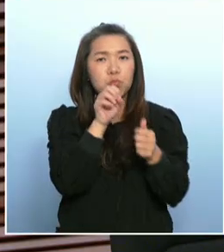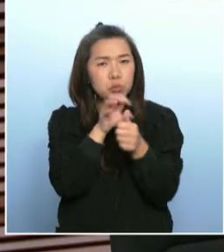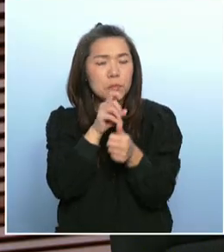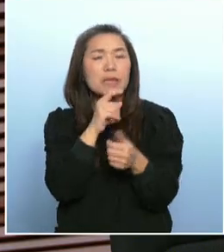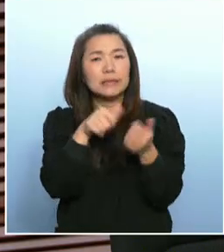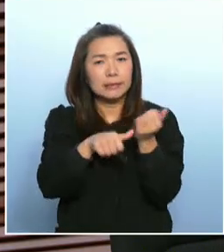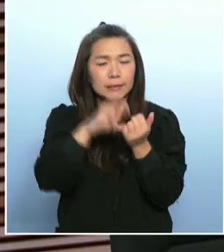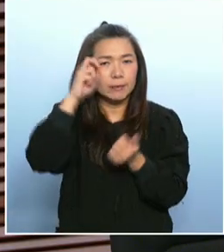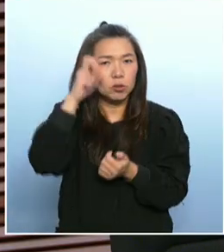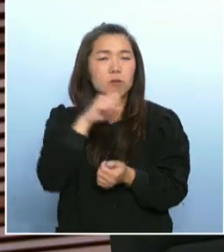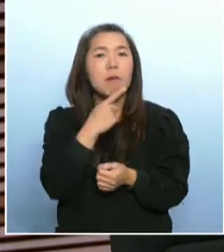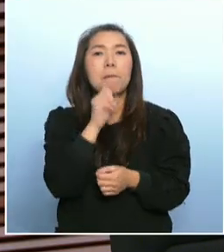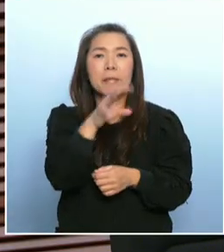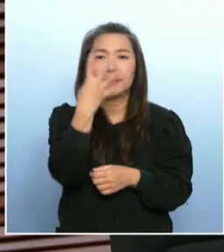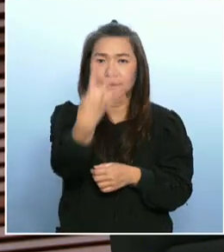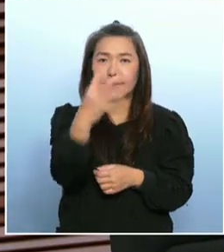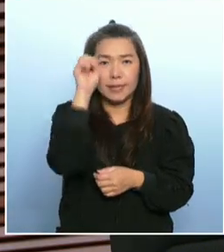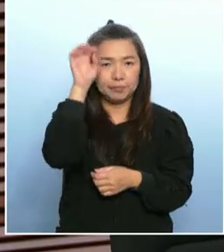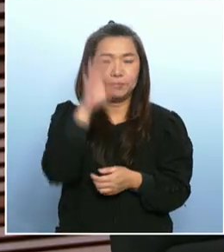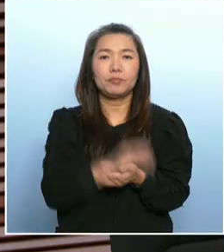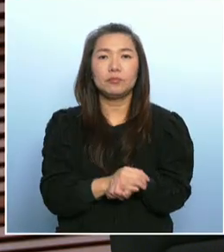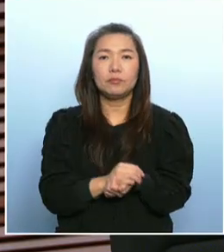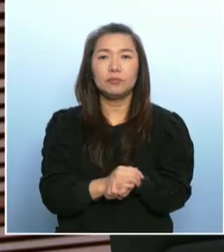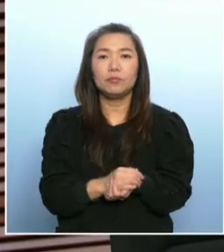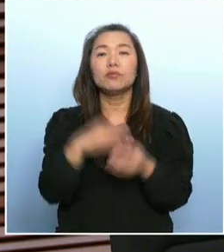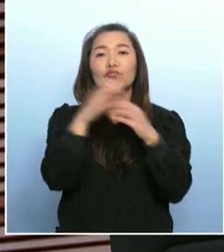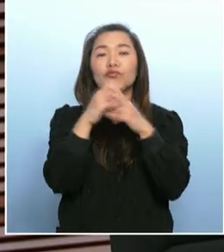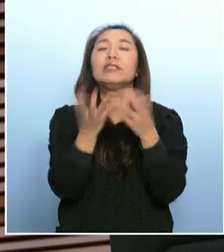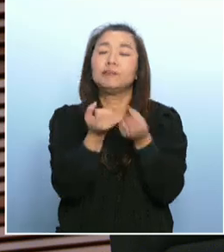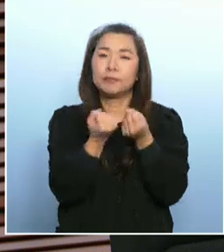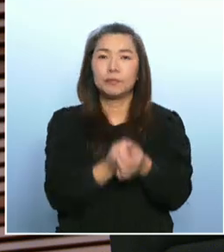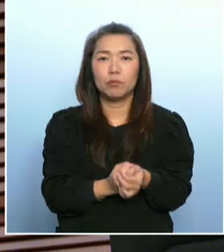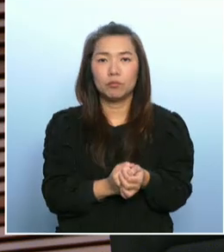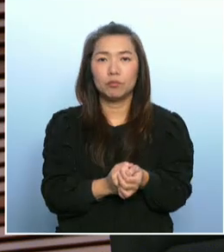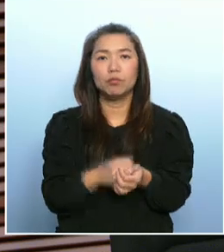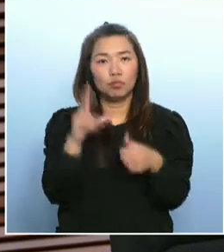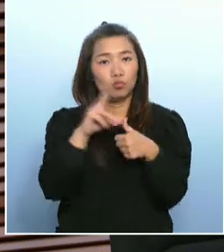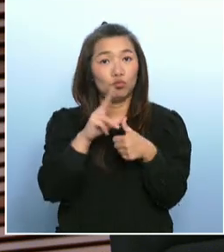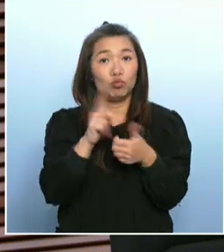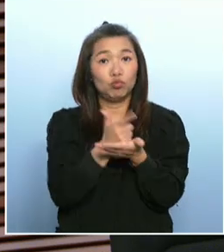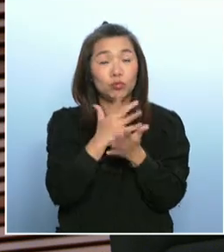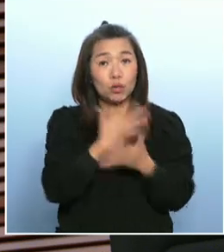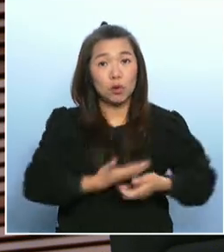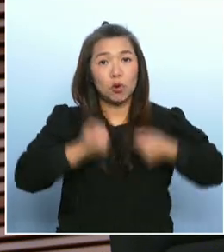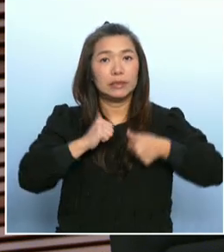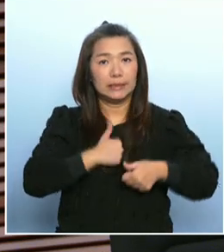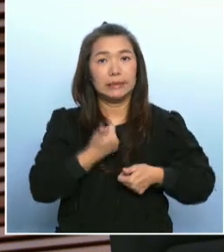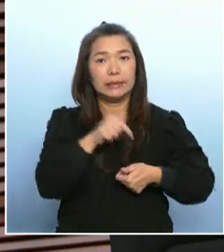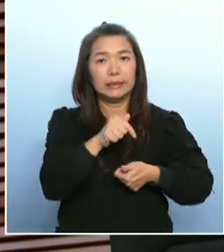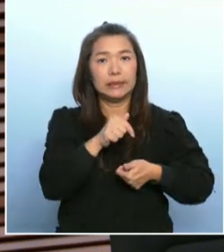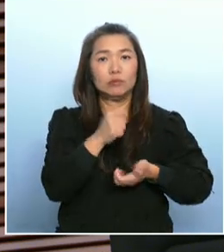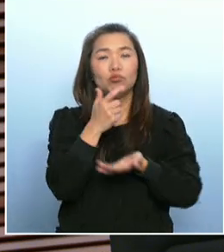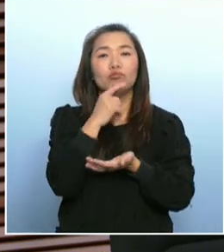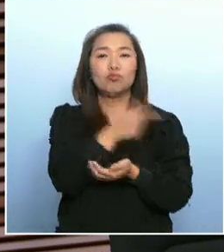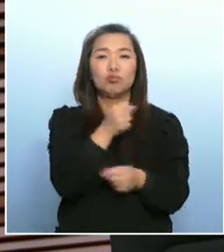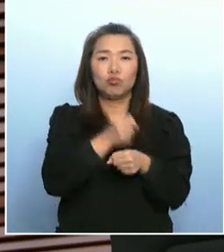of the report to the relevant panel. 4 recommendations were put forward, which was adopted by